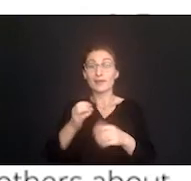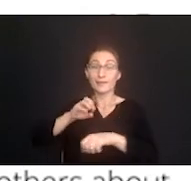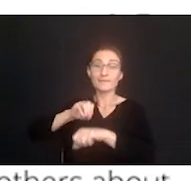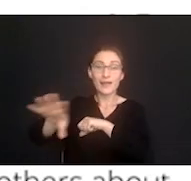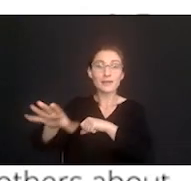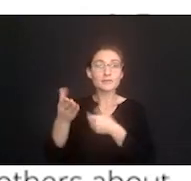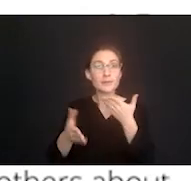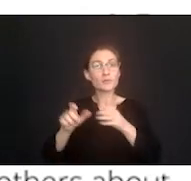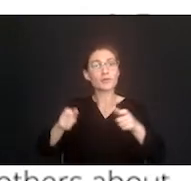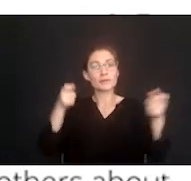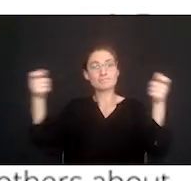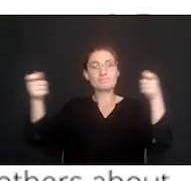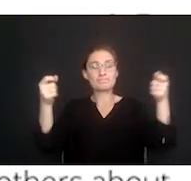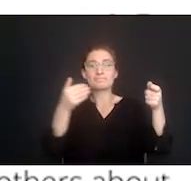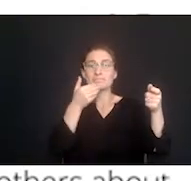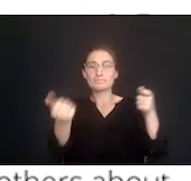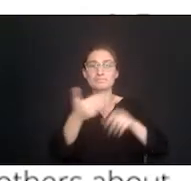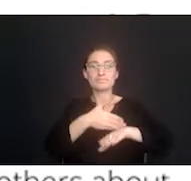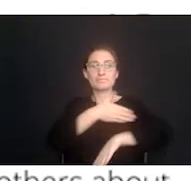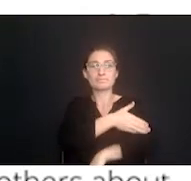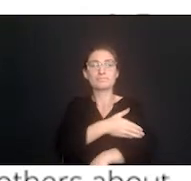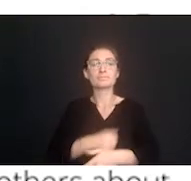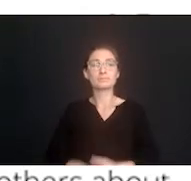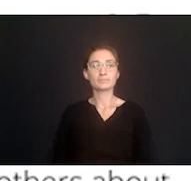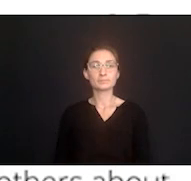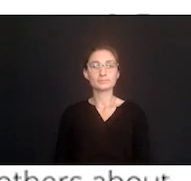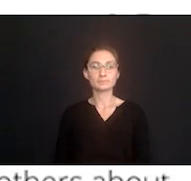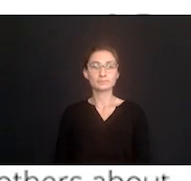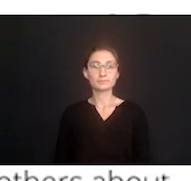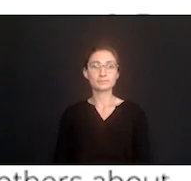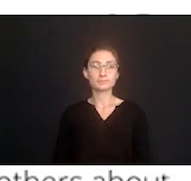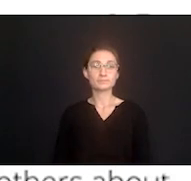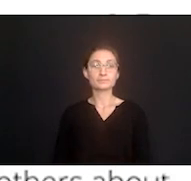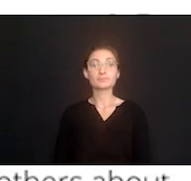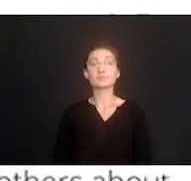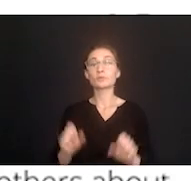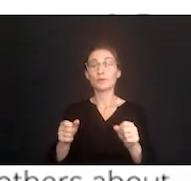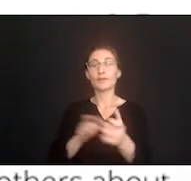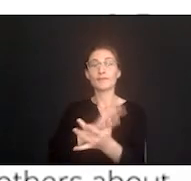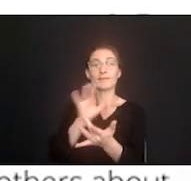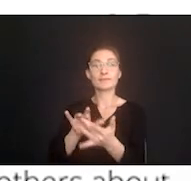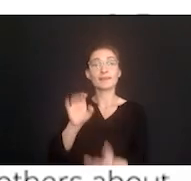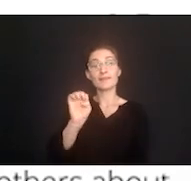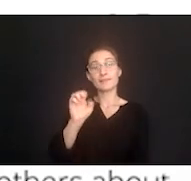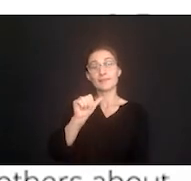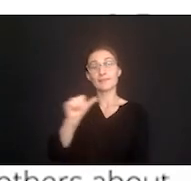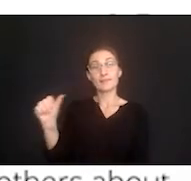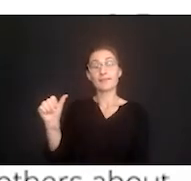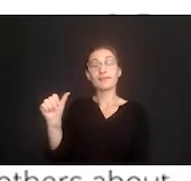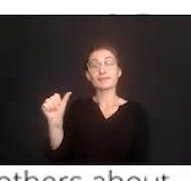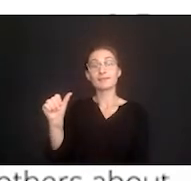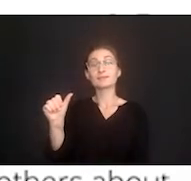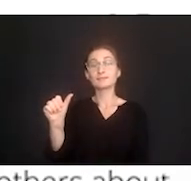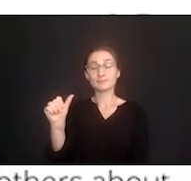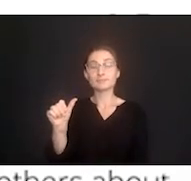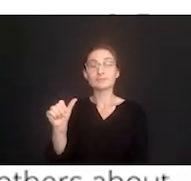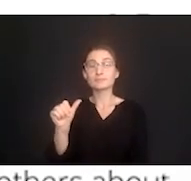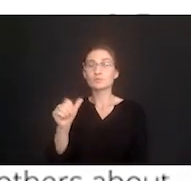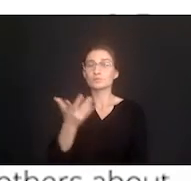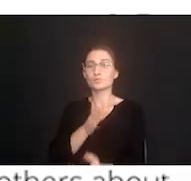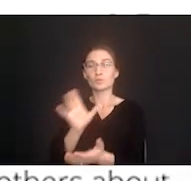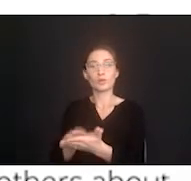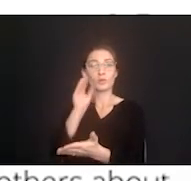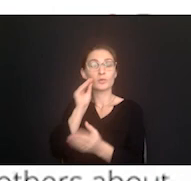side effects, so maybe you might be able to manage them better knowing more about them. You can contact your local Epilepsy Alliance America to get